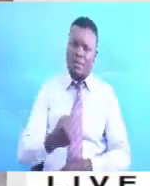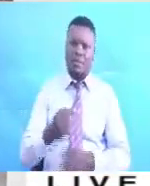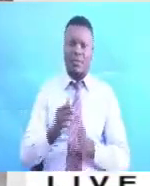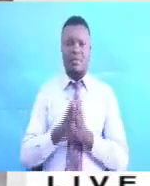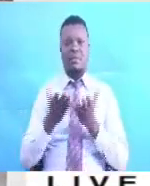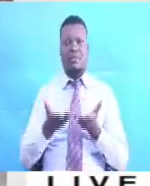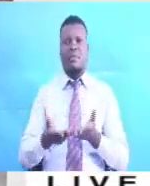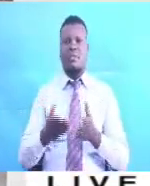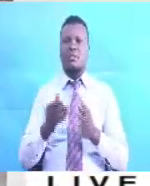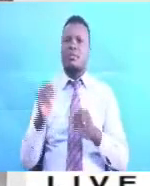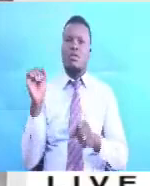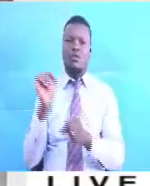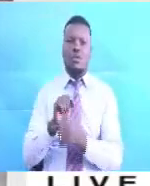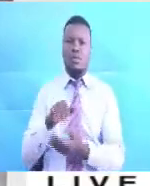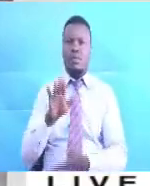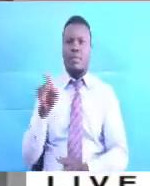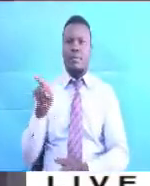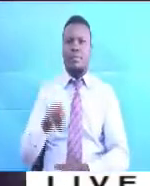build.